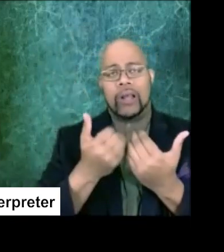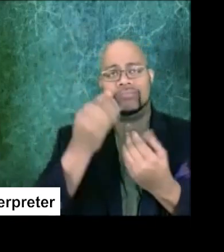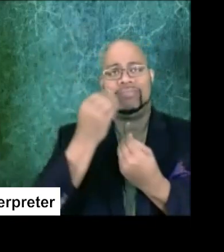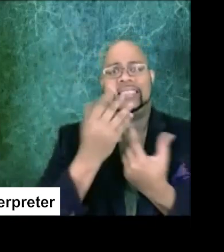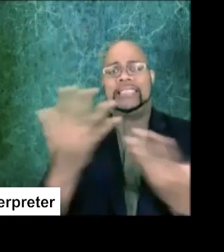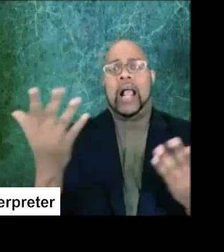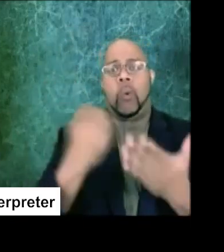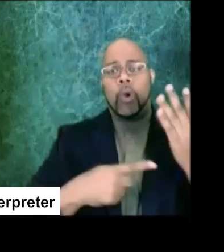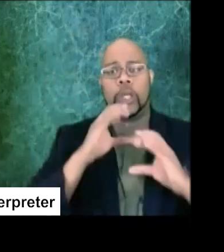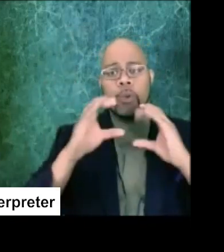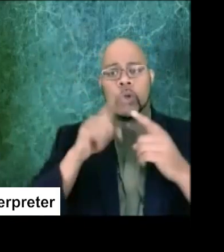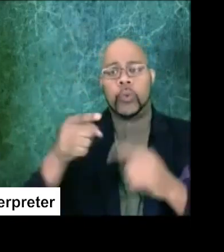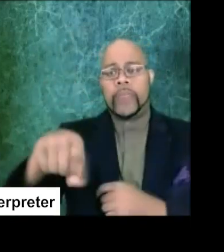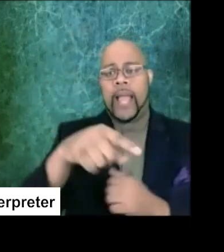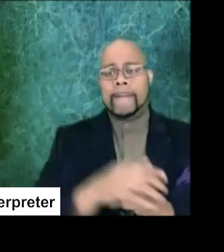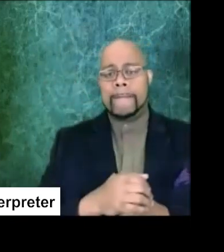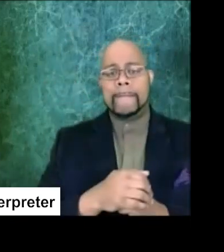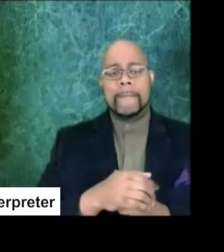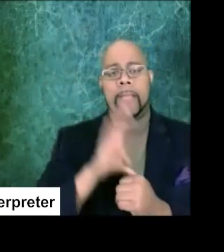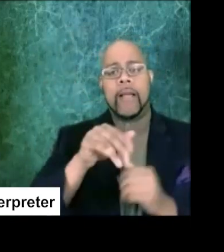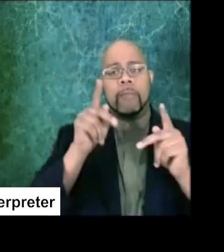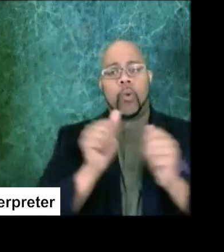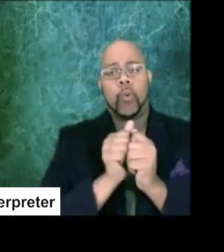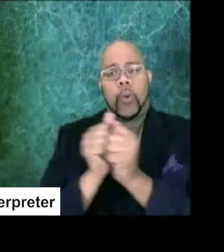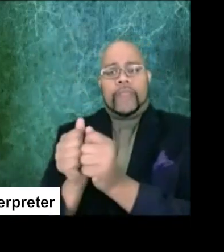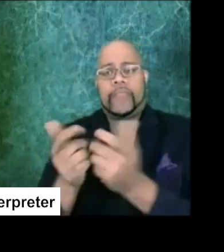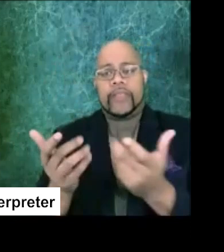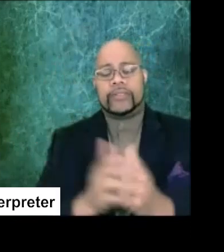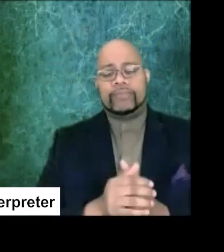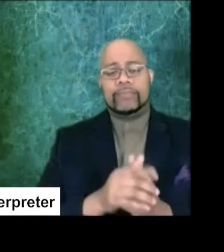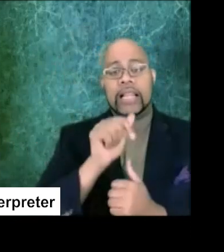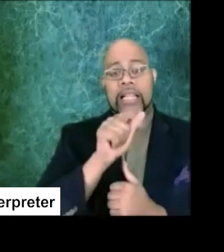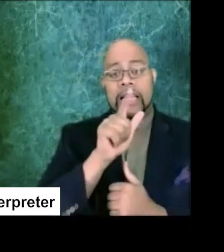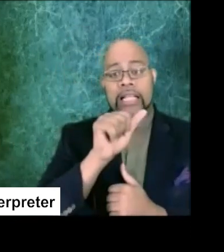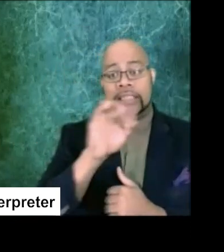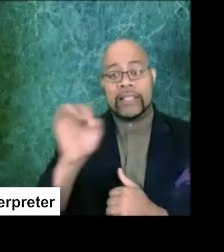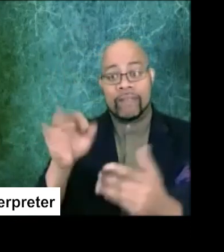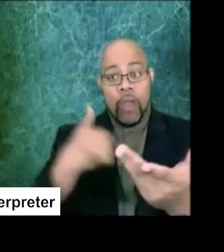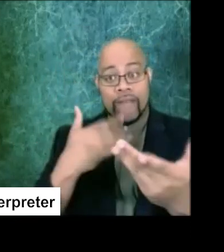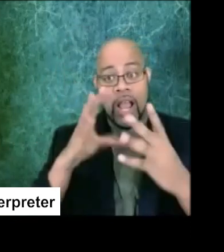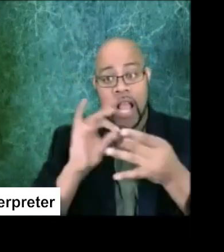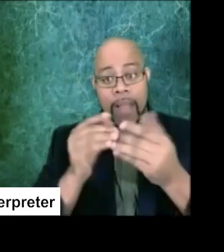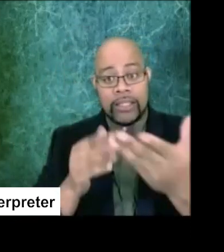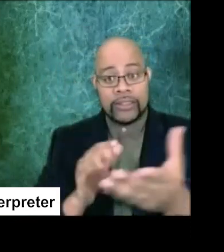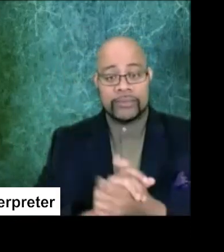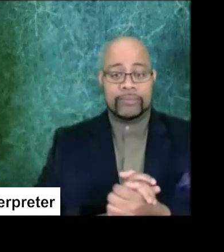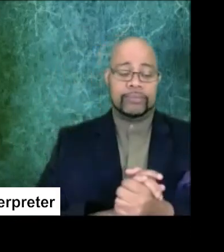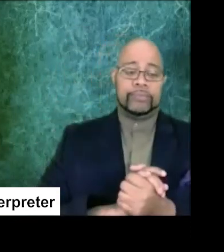what's being communicated to them by the person they're with. Lateef, did you have comments?